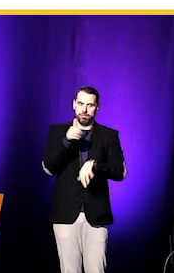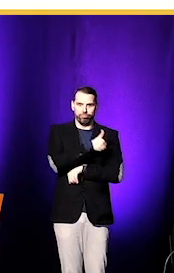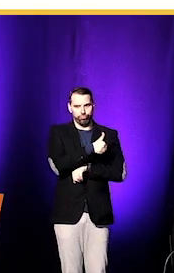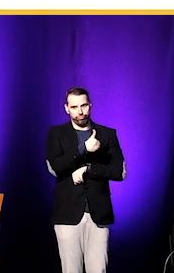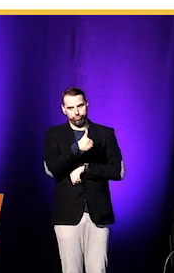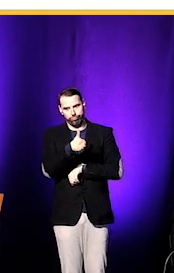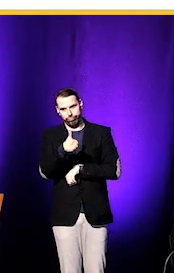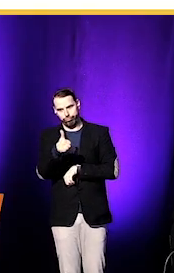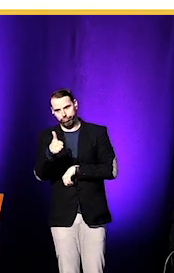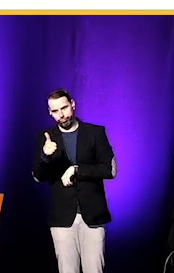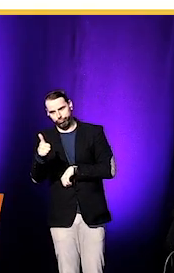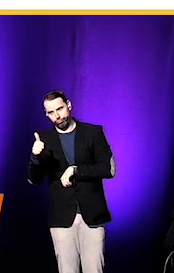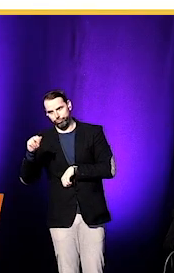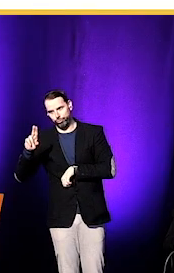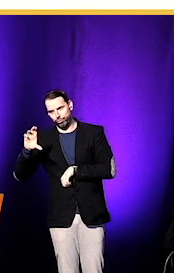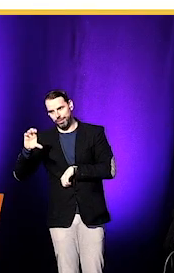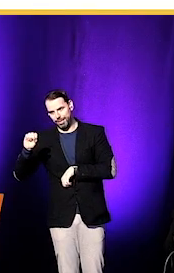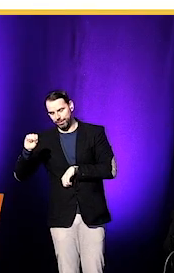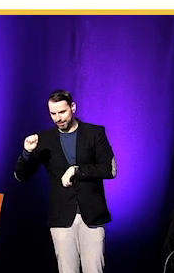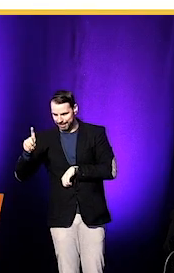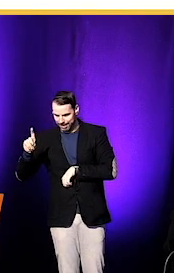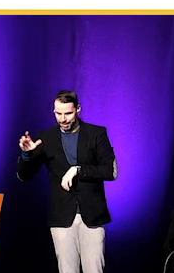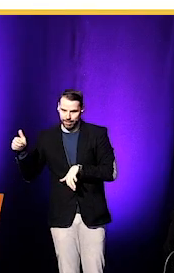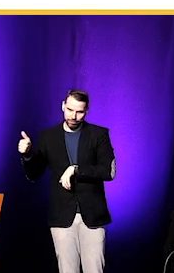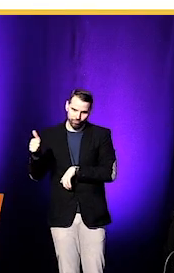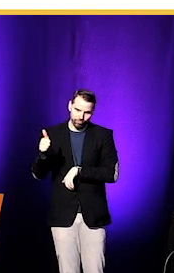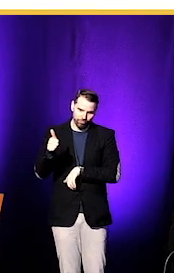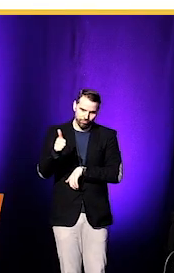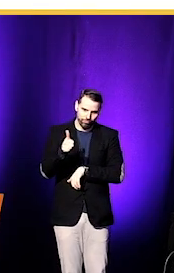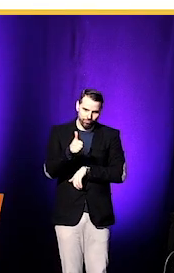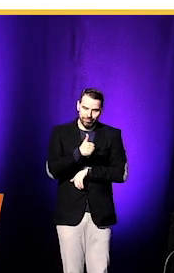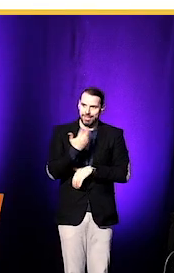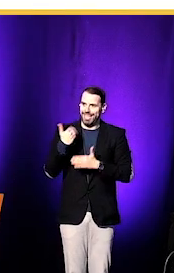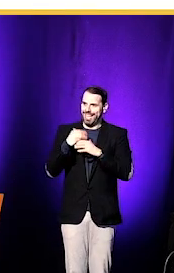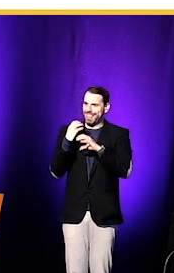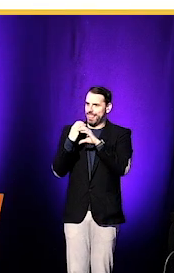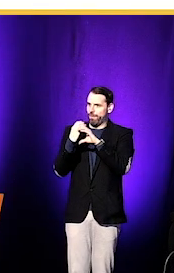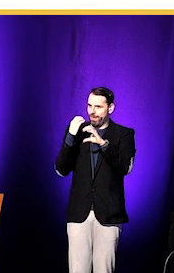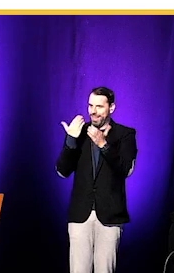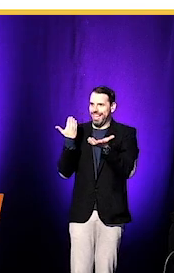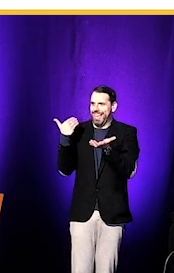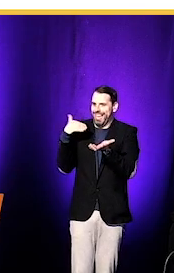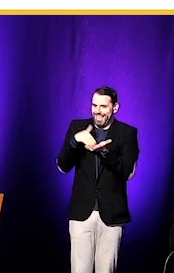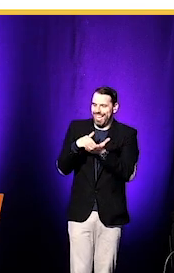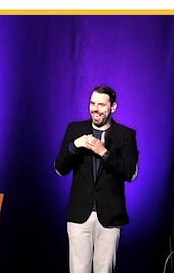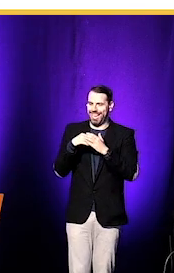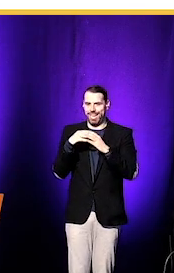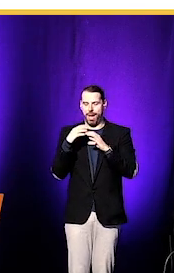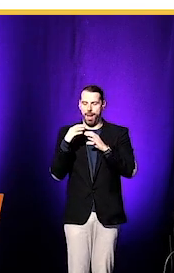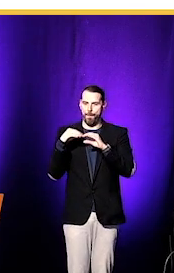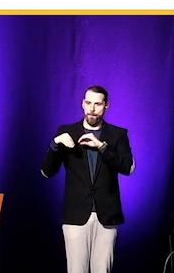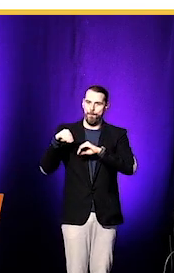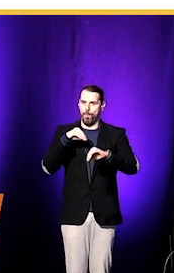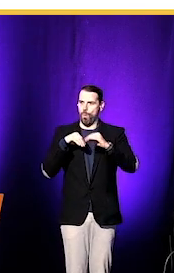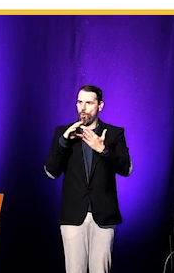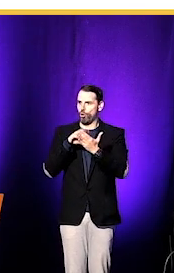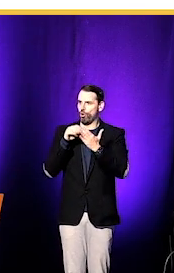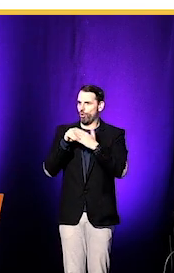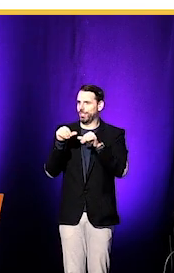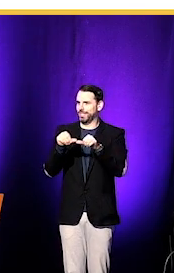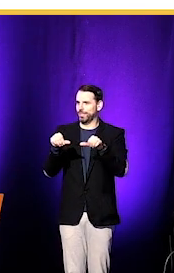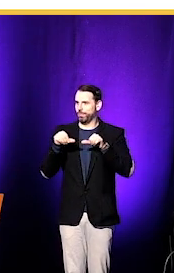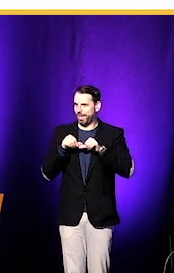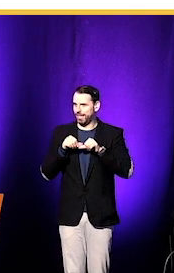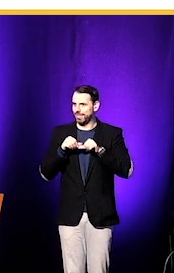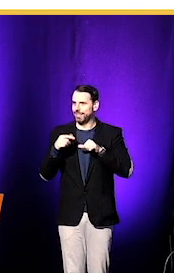to UCSD transformed the van into another mobile learning vehicle as we made sense of